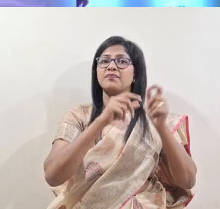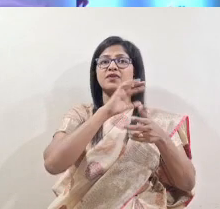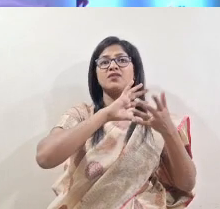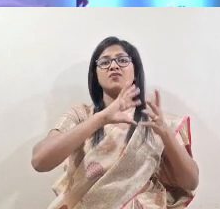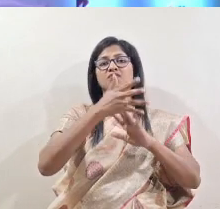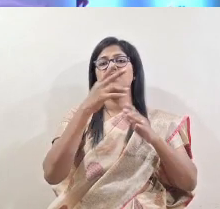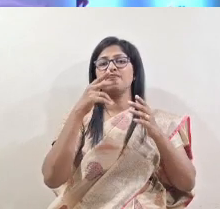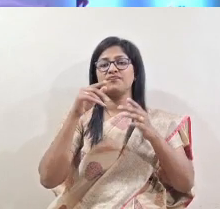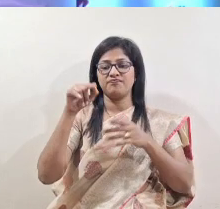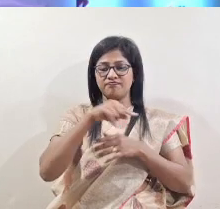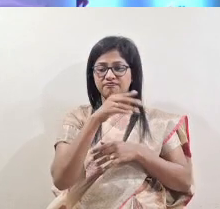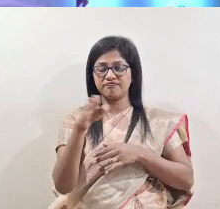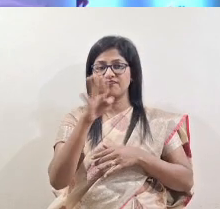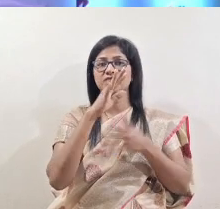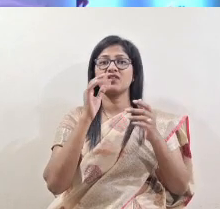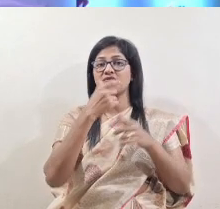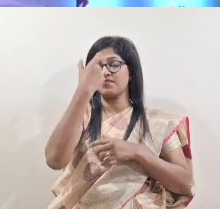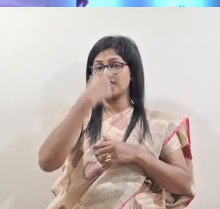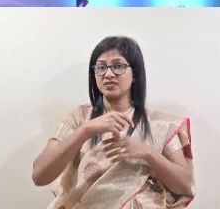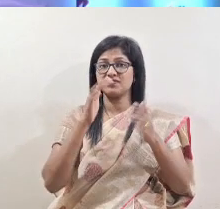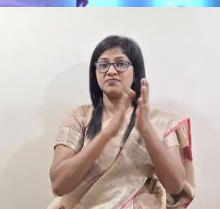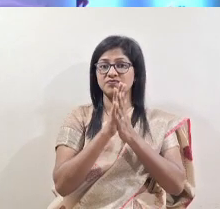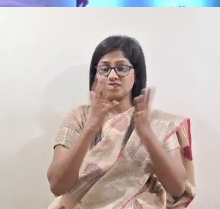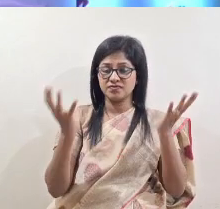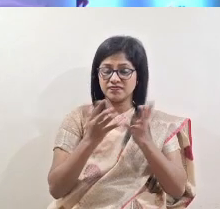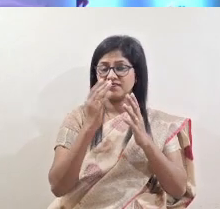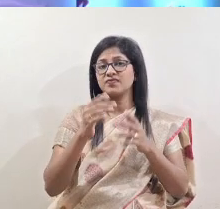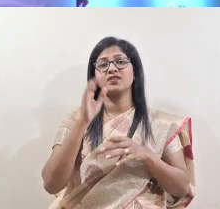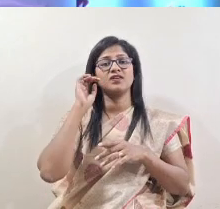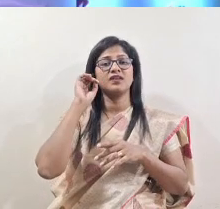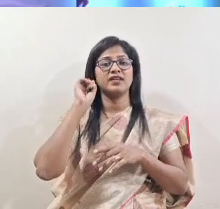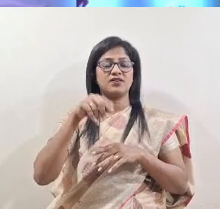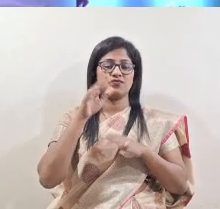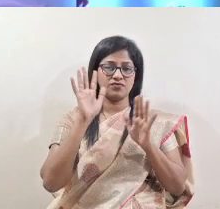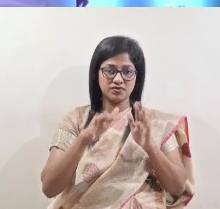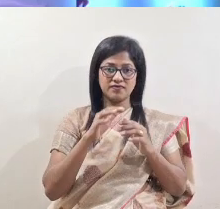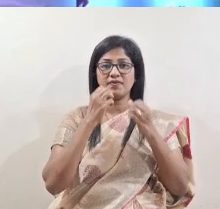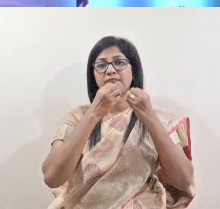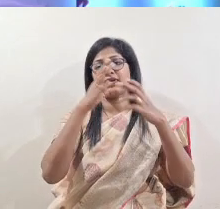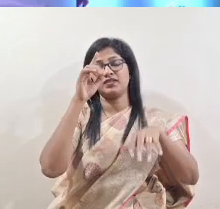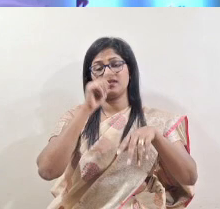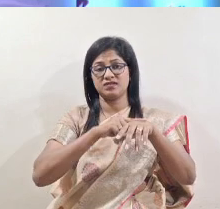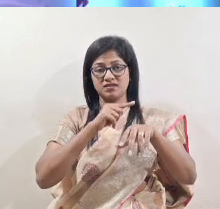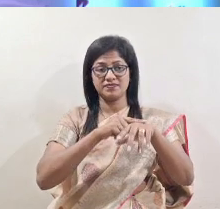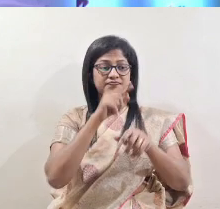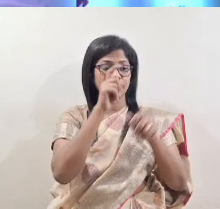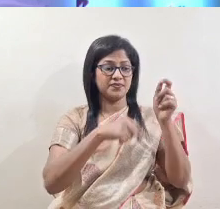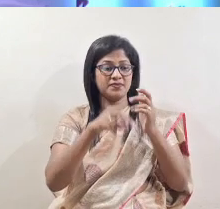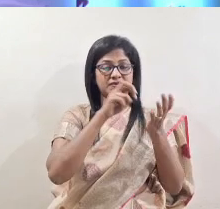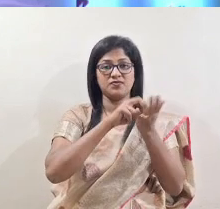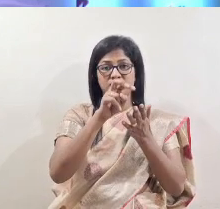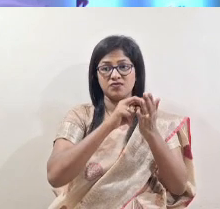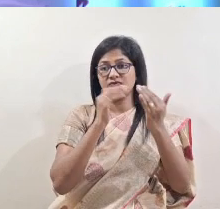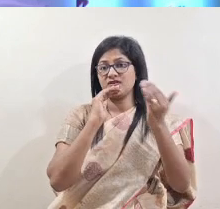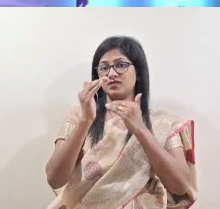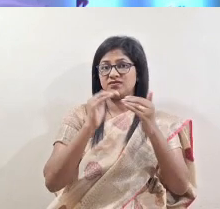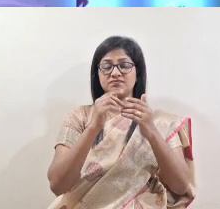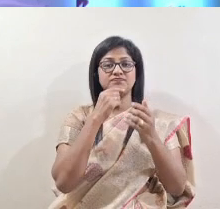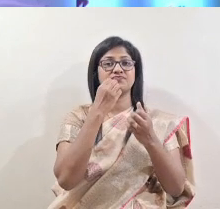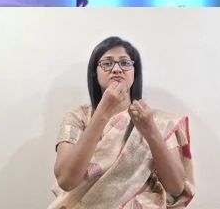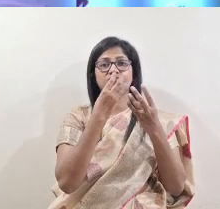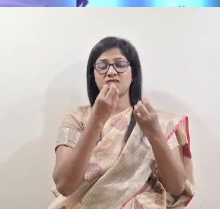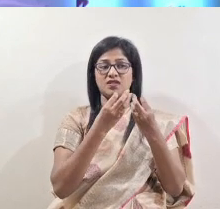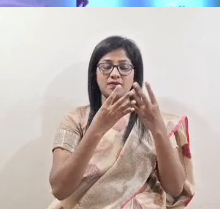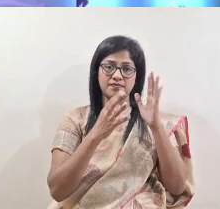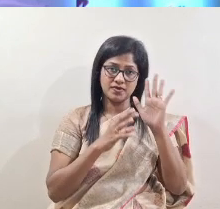tend to ignore this non-navigational and personally motivated behaviors. Most often the pedestrian interactions are treated as